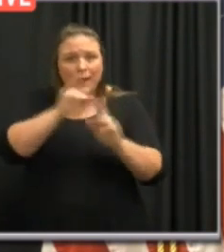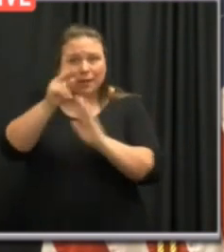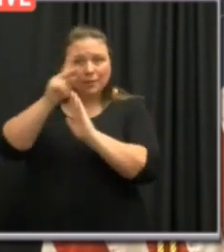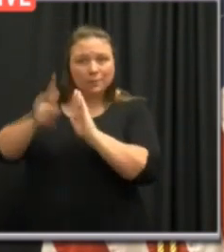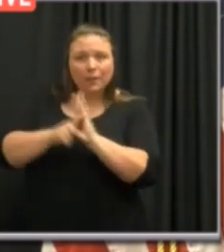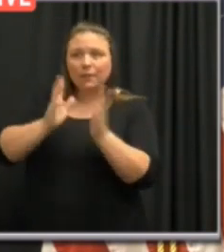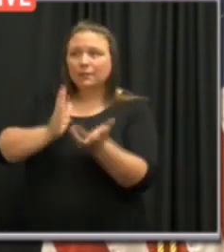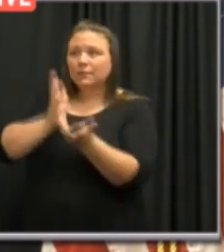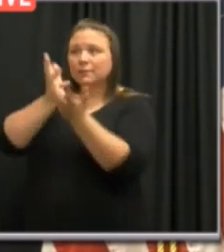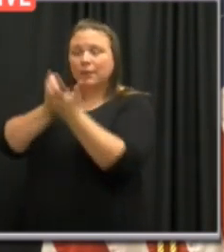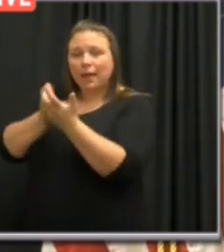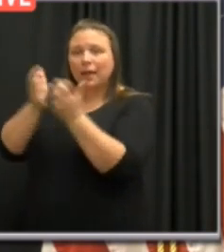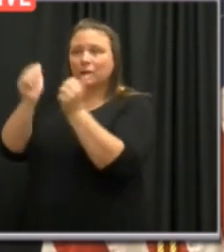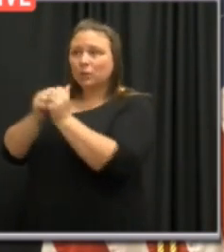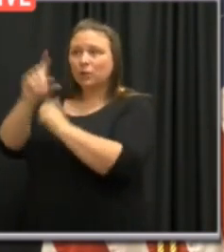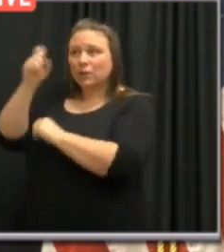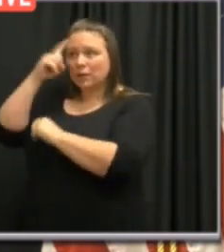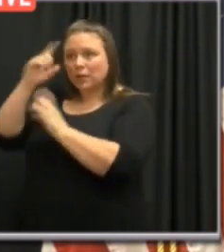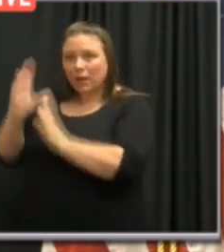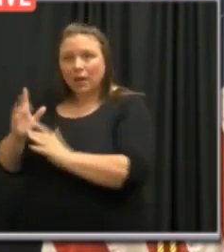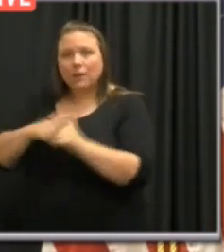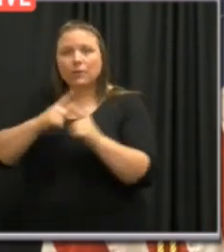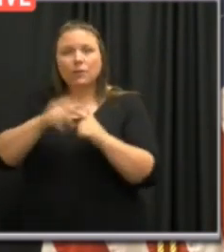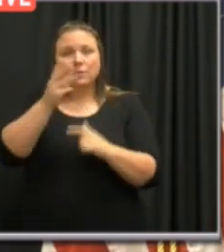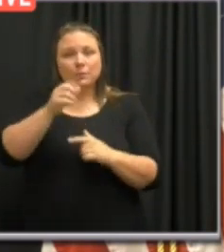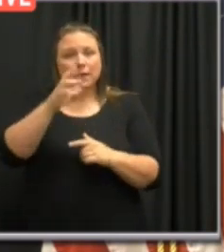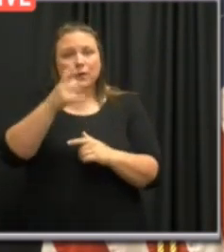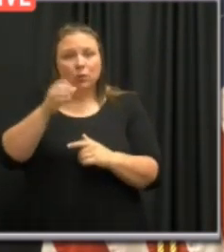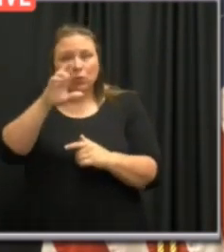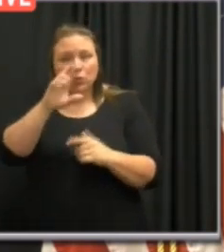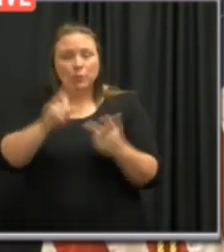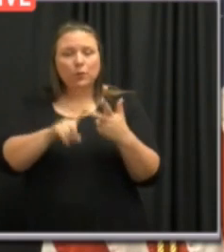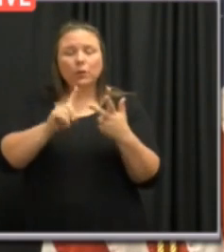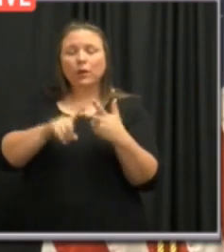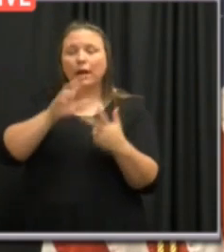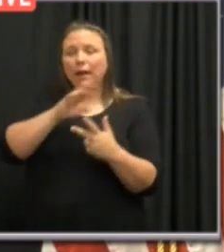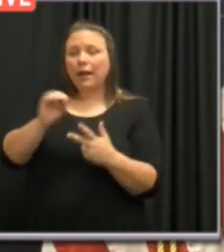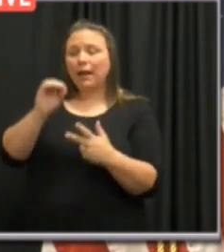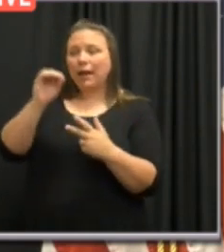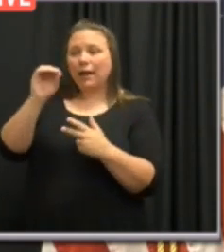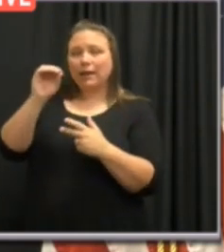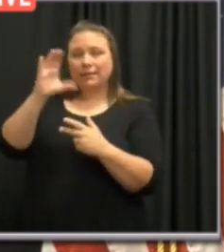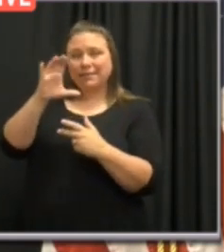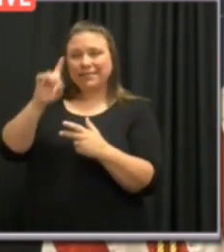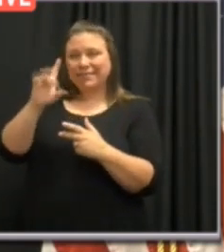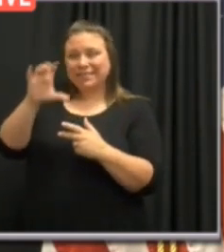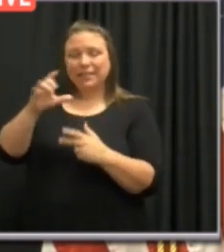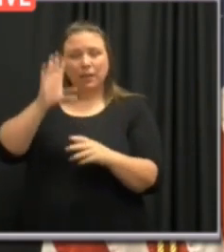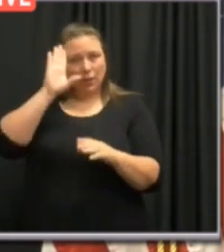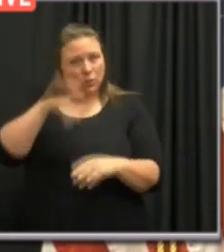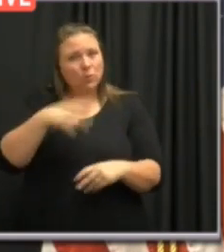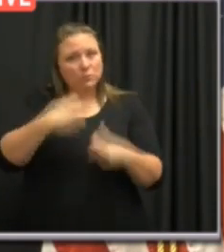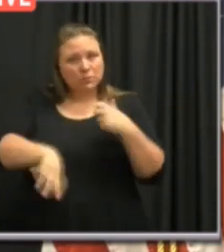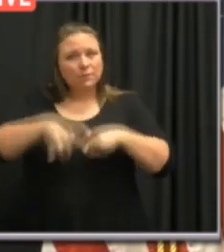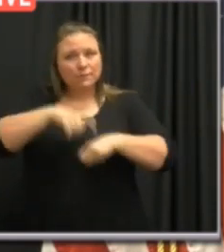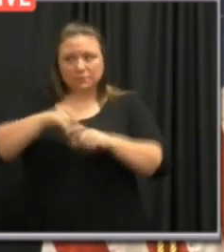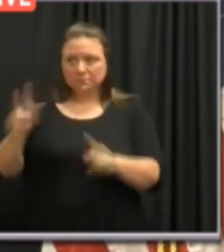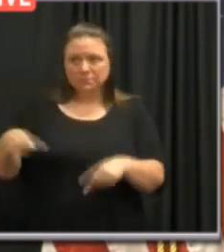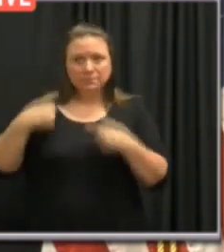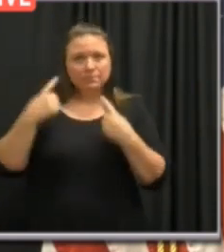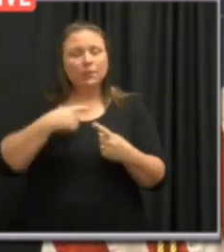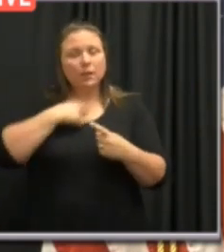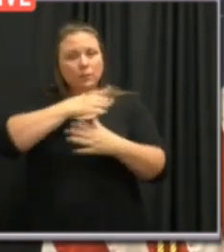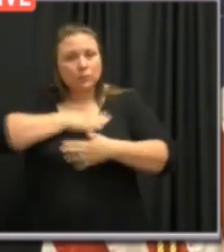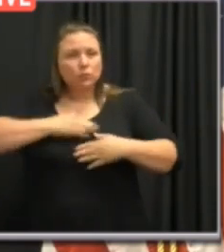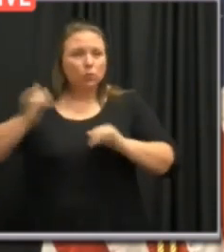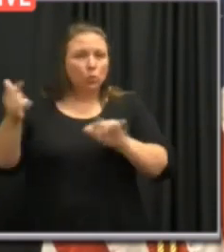with the governor's, Mayor Cooper's task force, and the CDC guidelines. I know these have been very difficult times, and I certainly appreciate